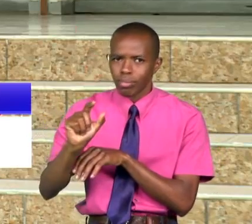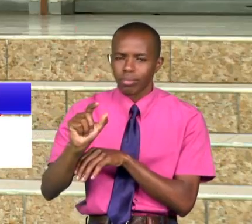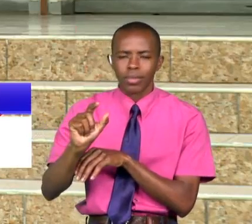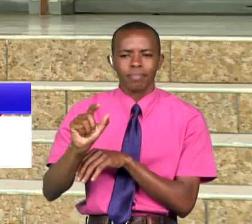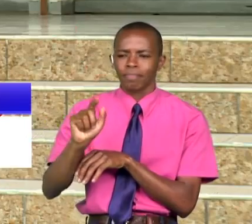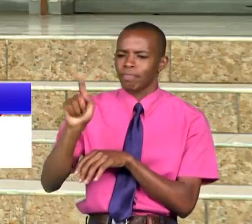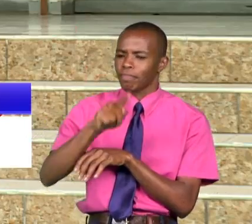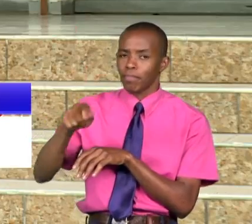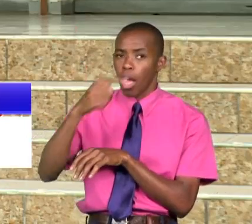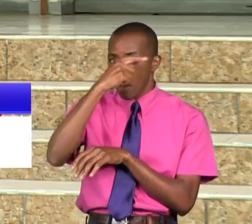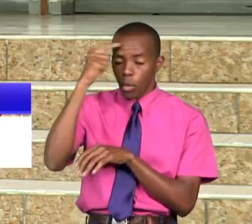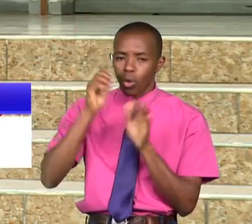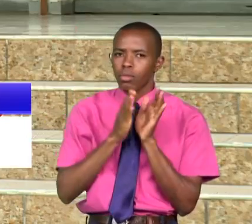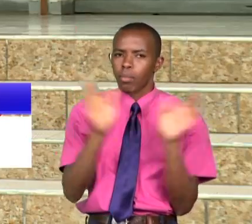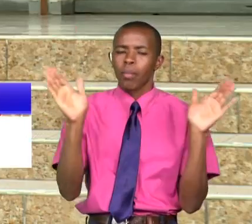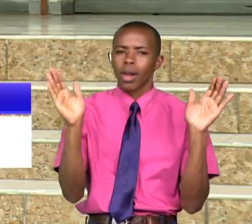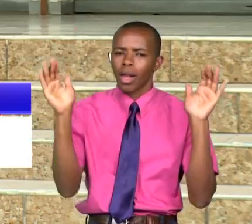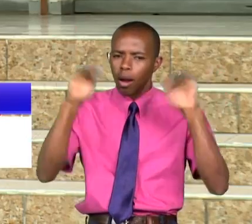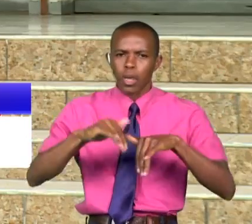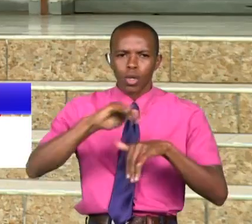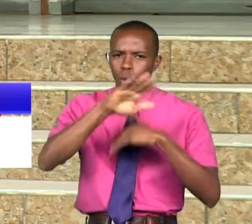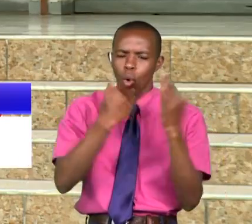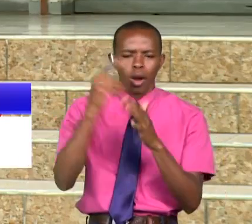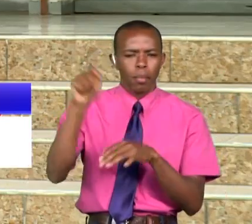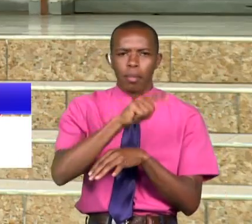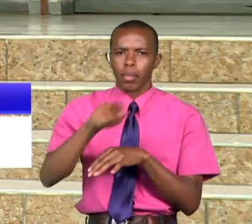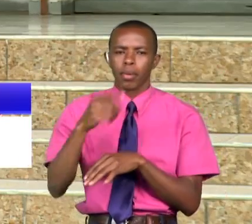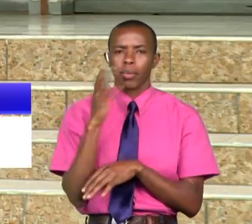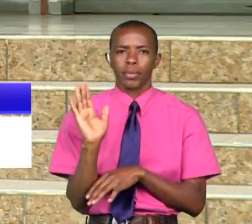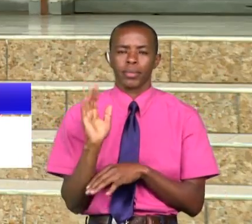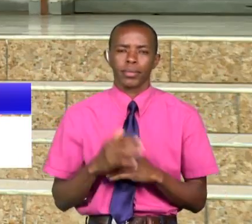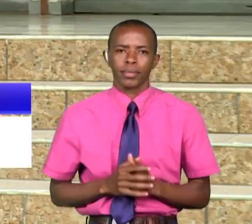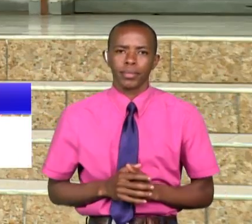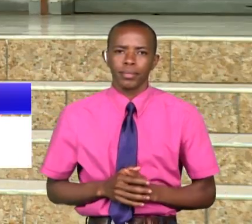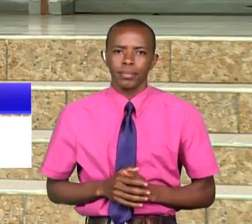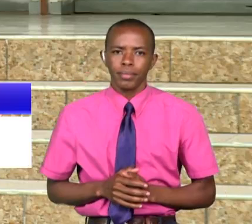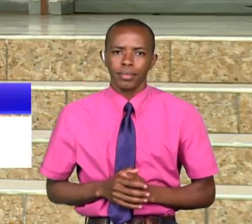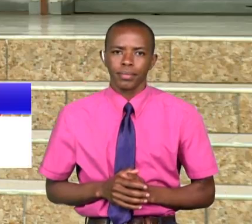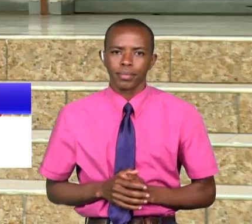limbo because the public gatherings have been suspended immediately. Mariam Jahid